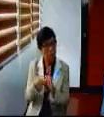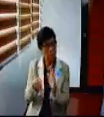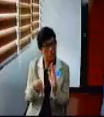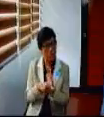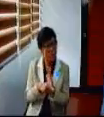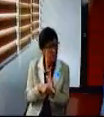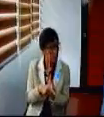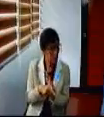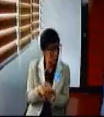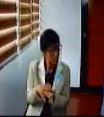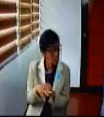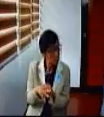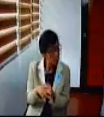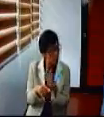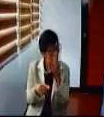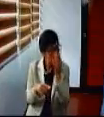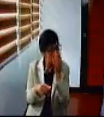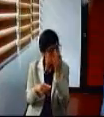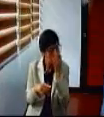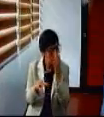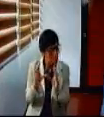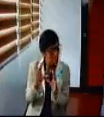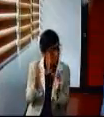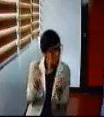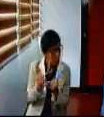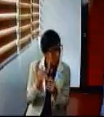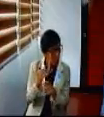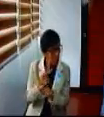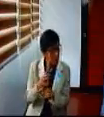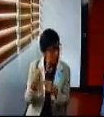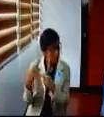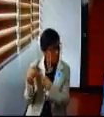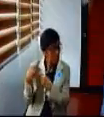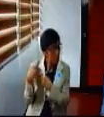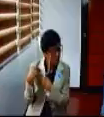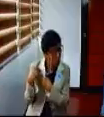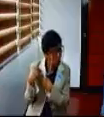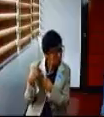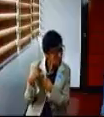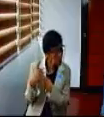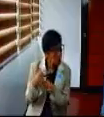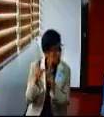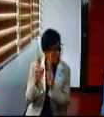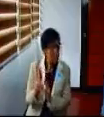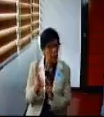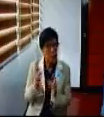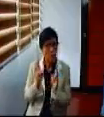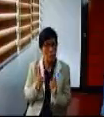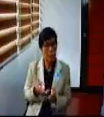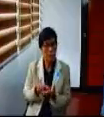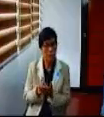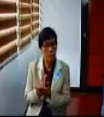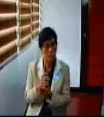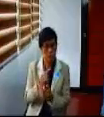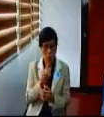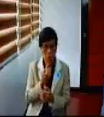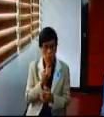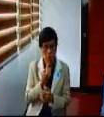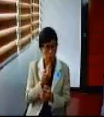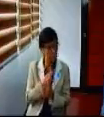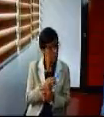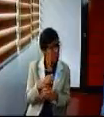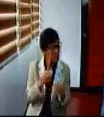that signal to stakeholders that the company takes responsibility to respect human rights seriously. It